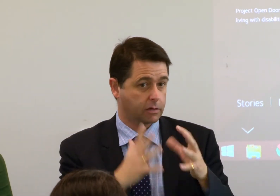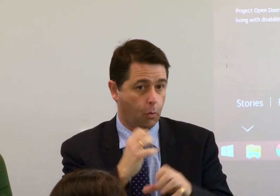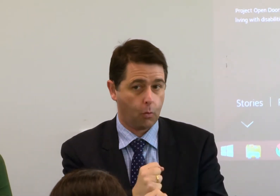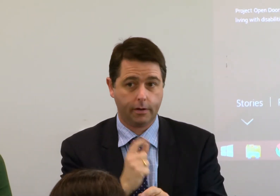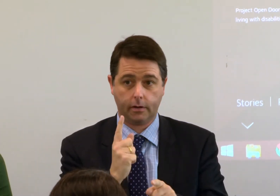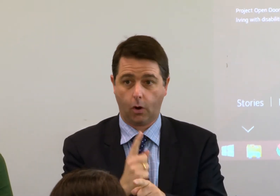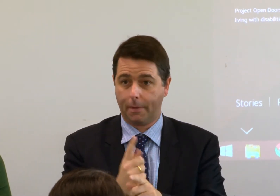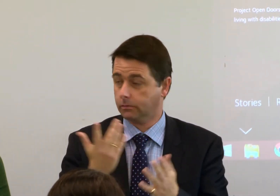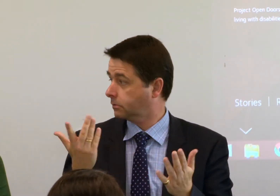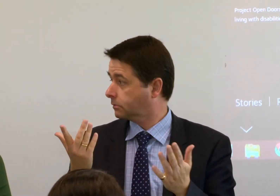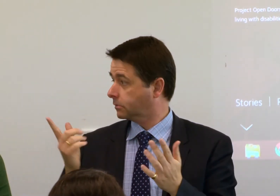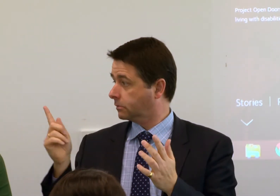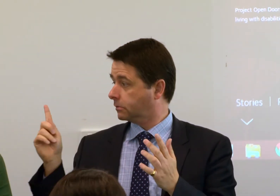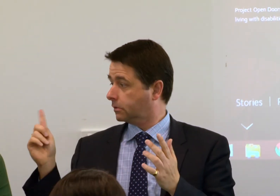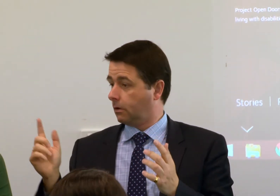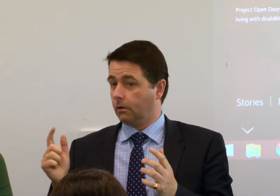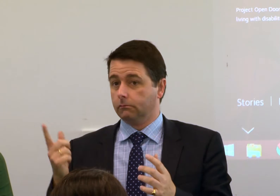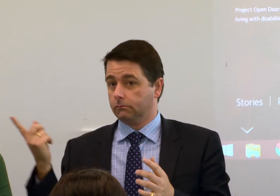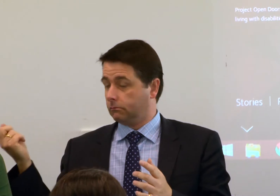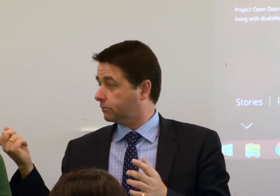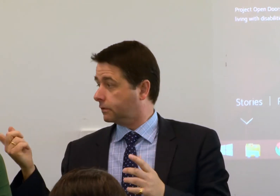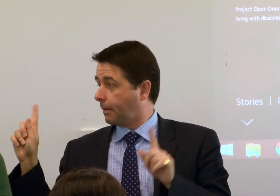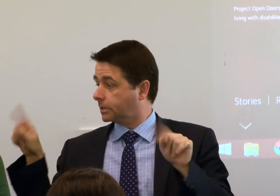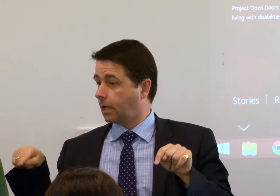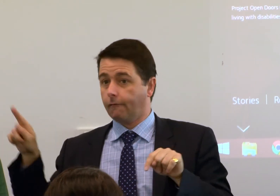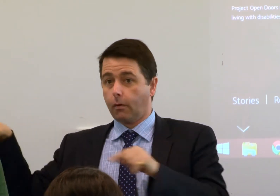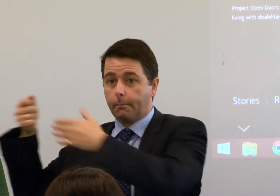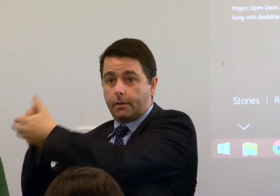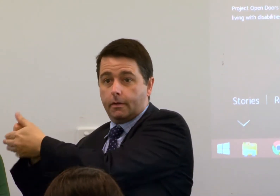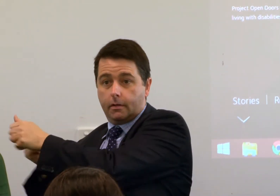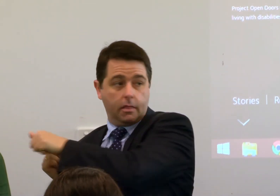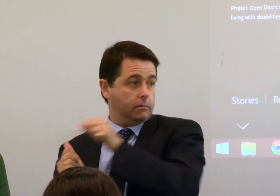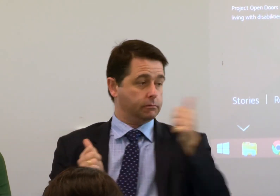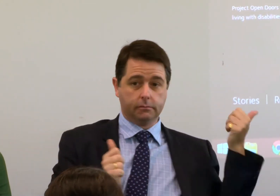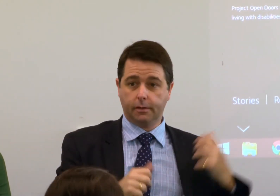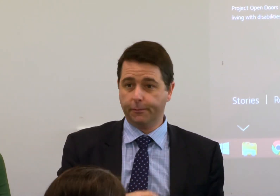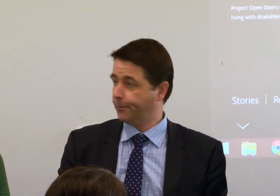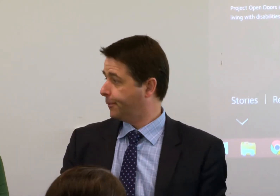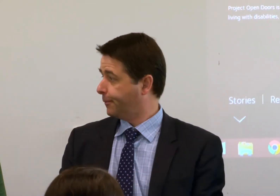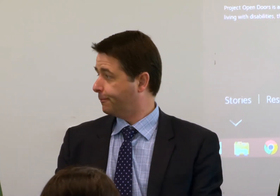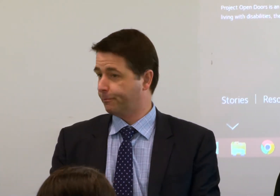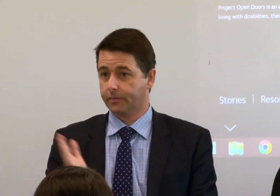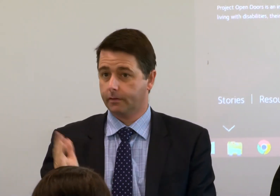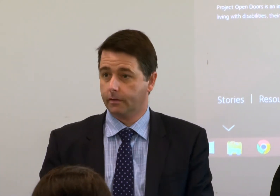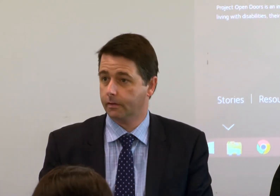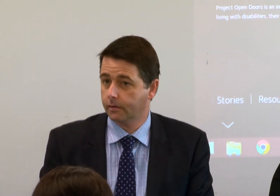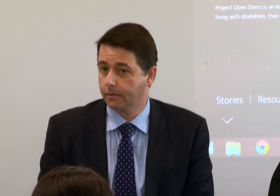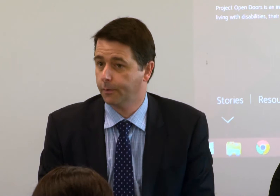opportunity to have some final concluding comments, if you wish, perhaps starting with Nigel, and we'll progress down the